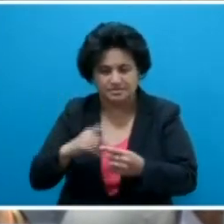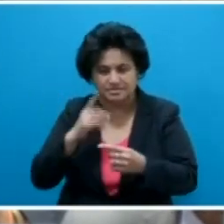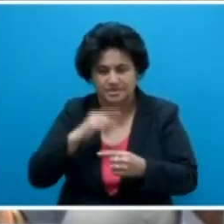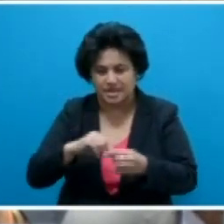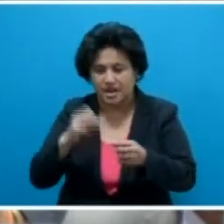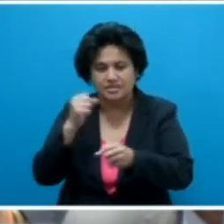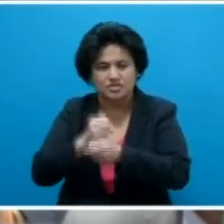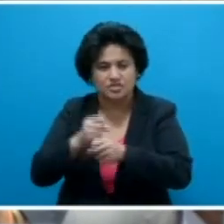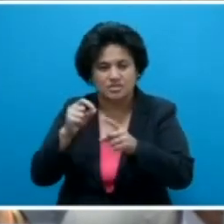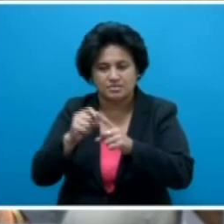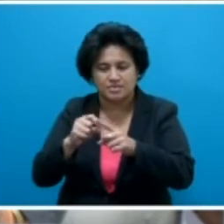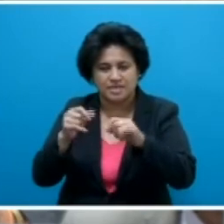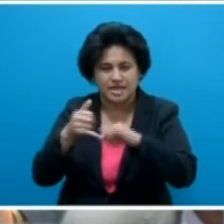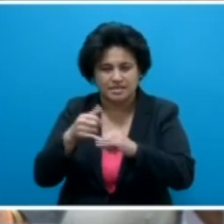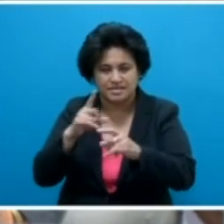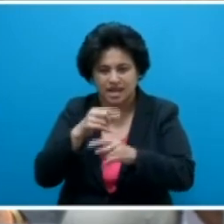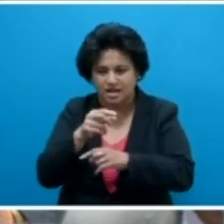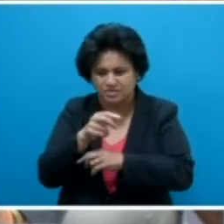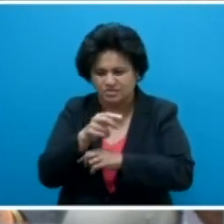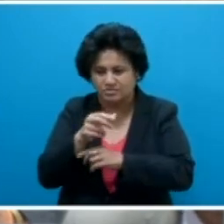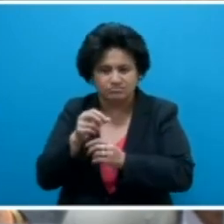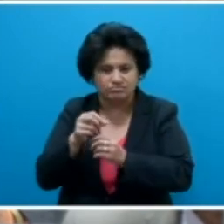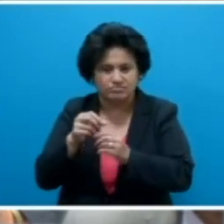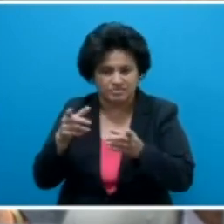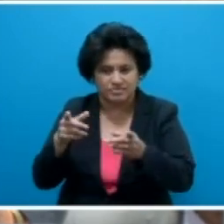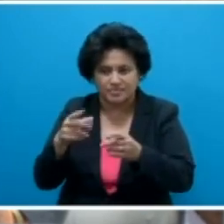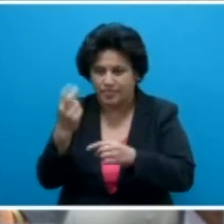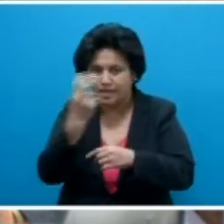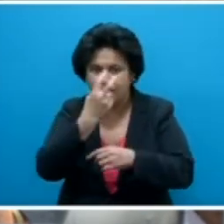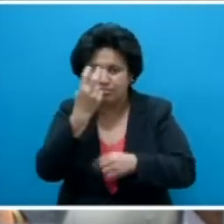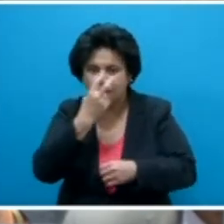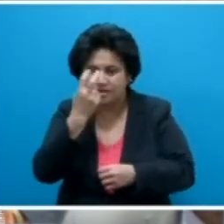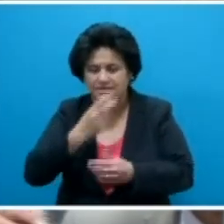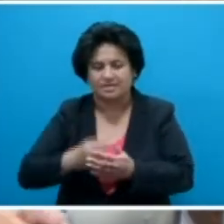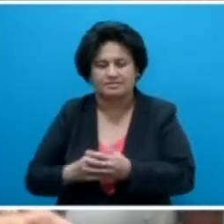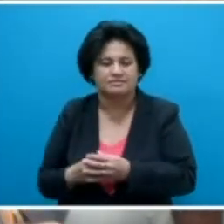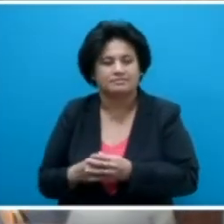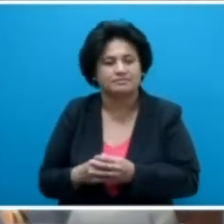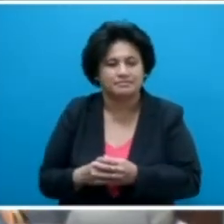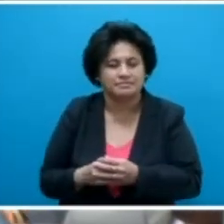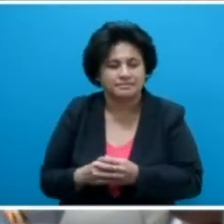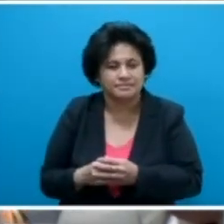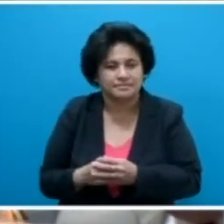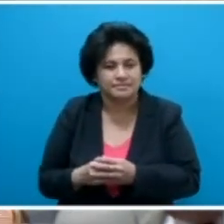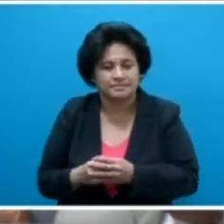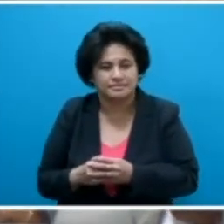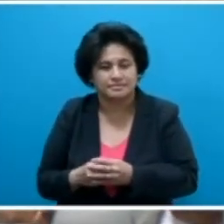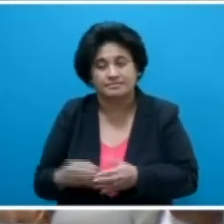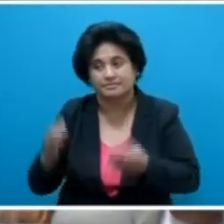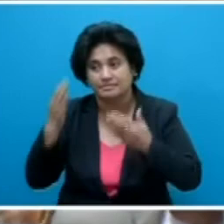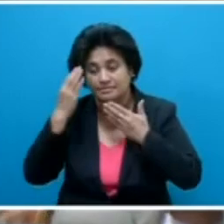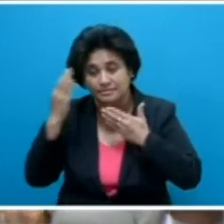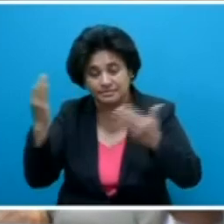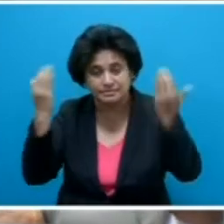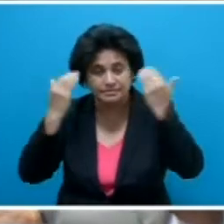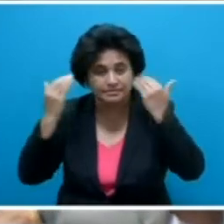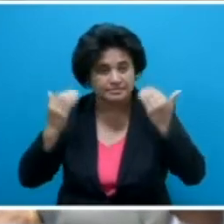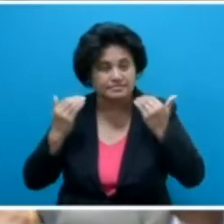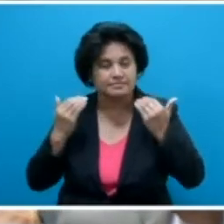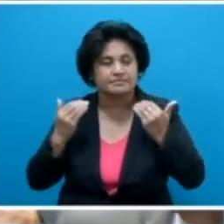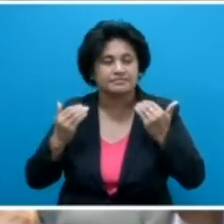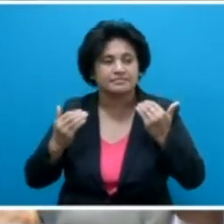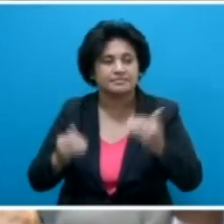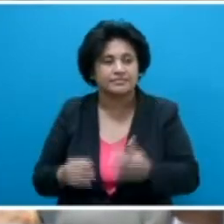GPS. These are then mapped for monitoring purposes. Honorable Speaker said the